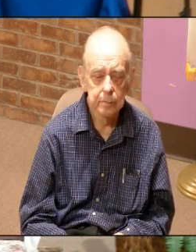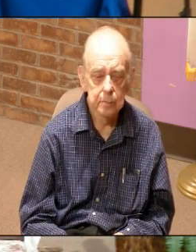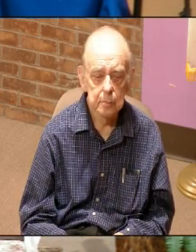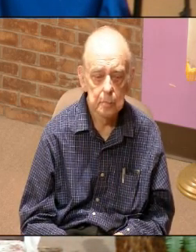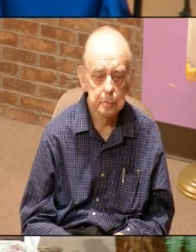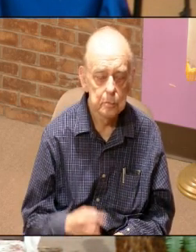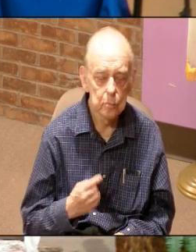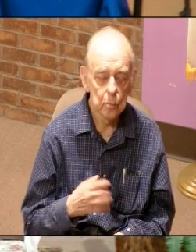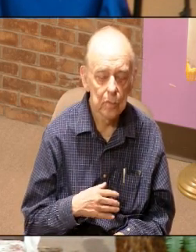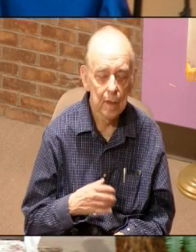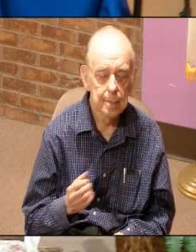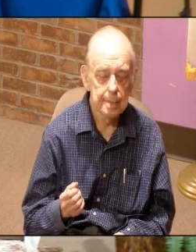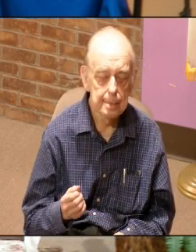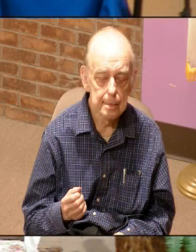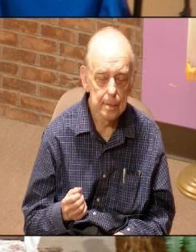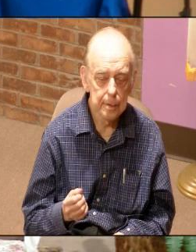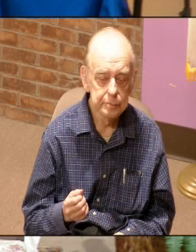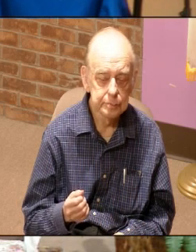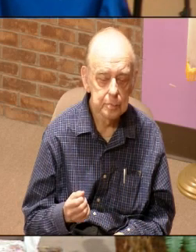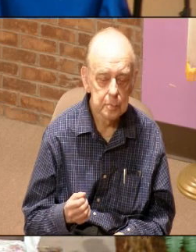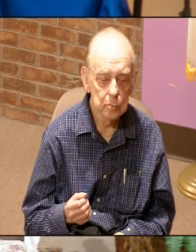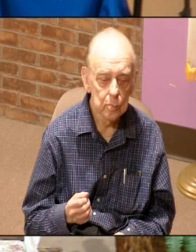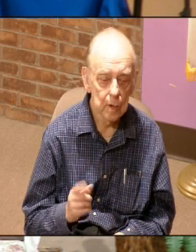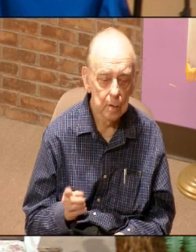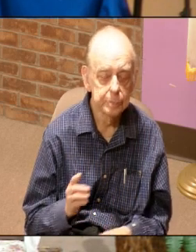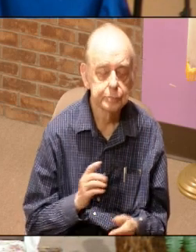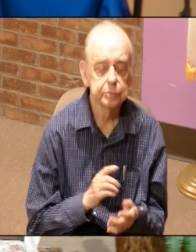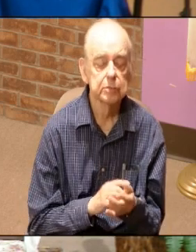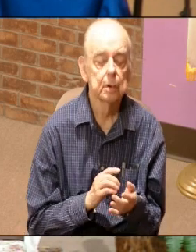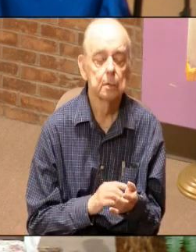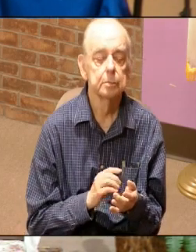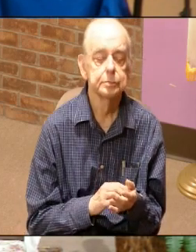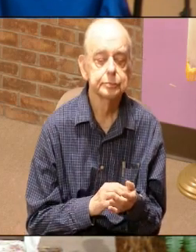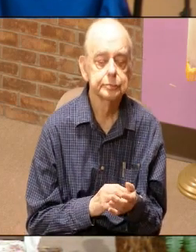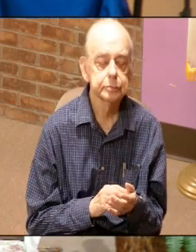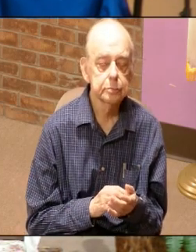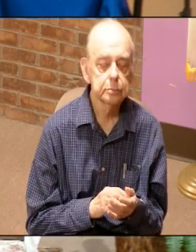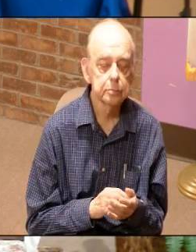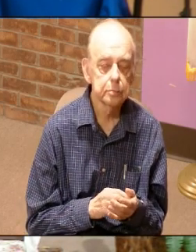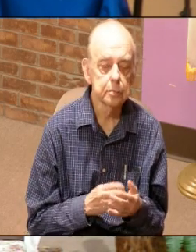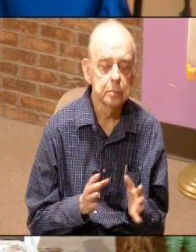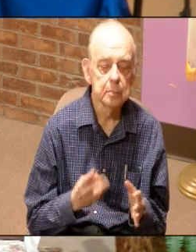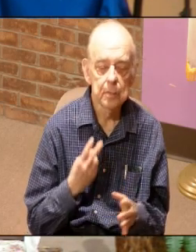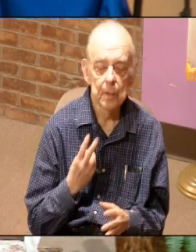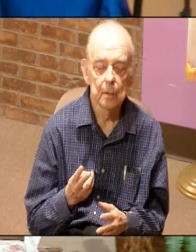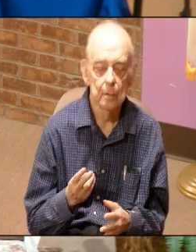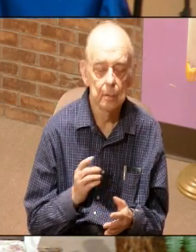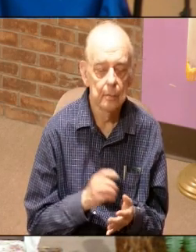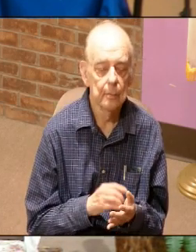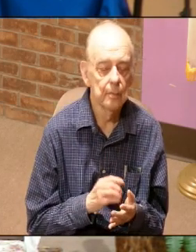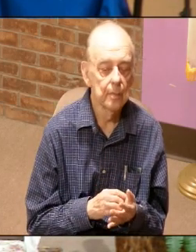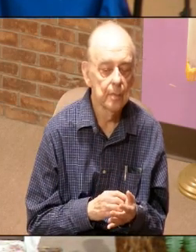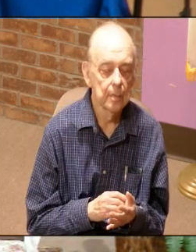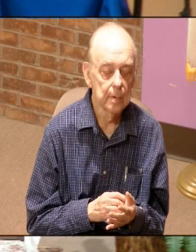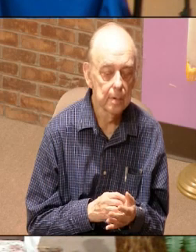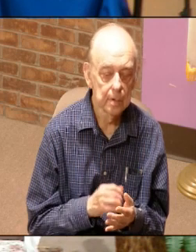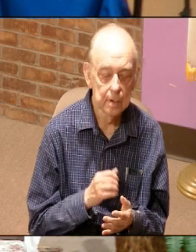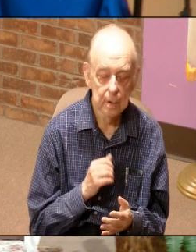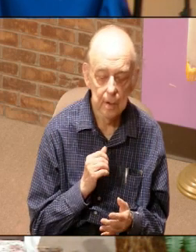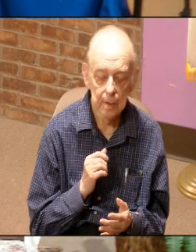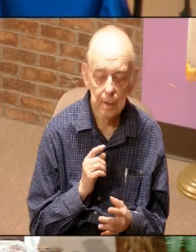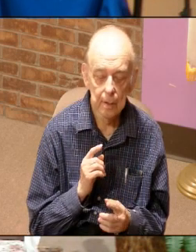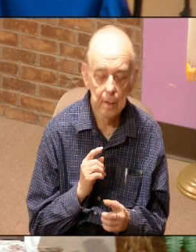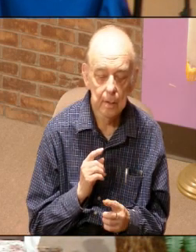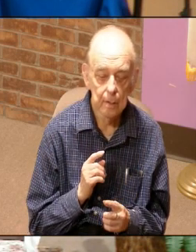We took her to a doctor where she had been seeing doctors and they hadn't been able